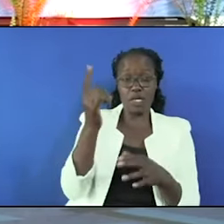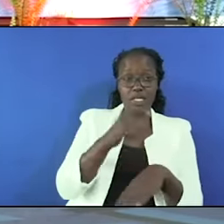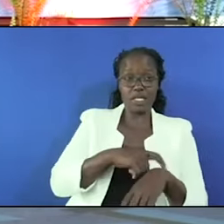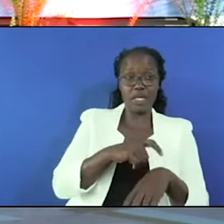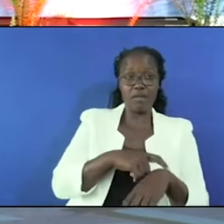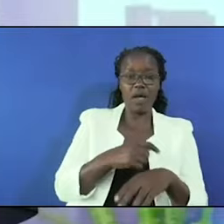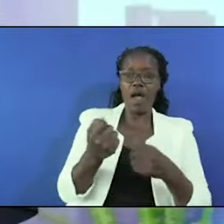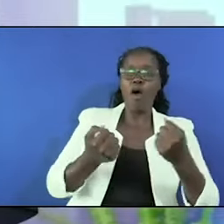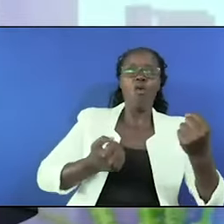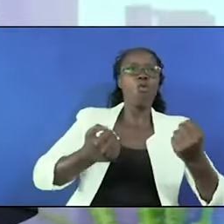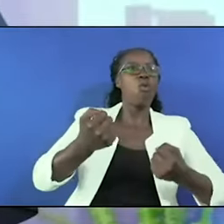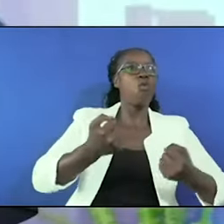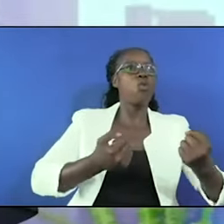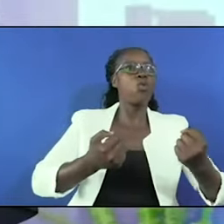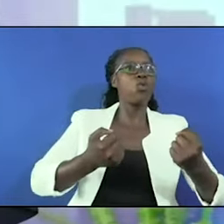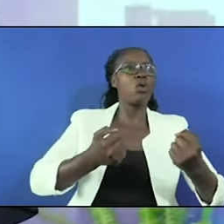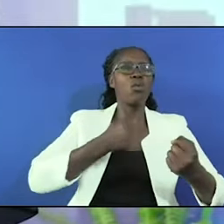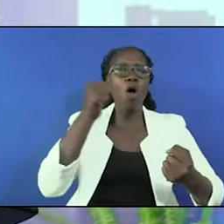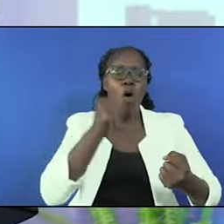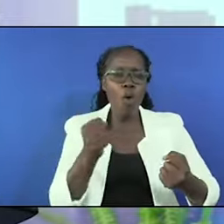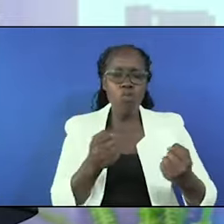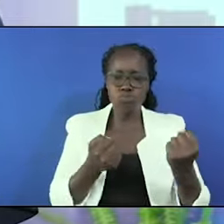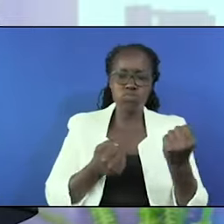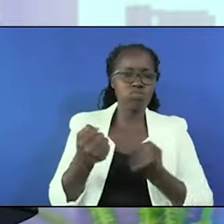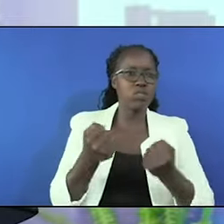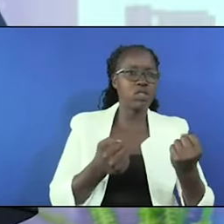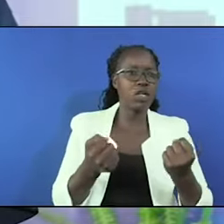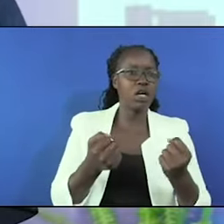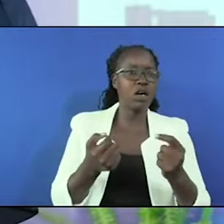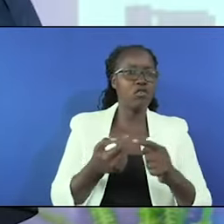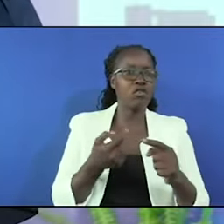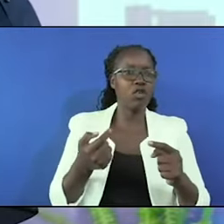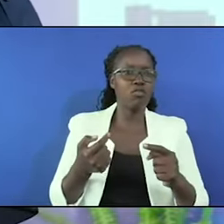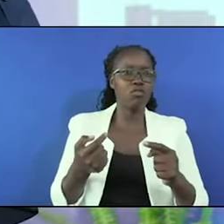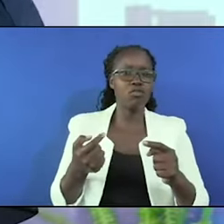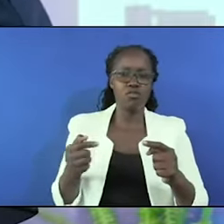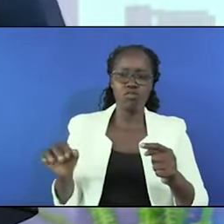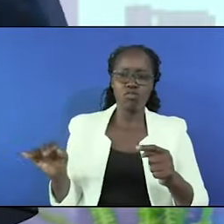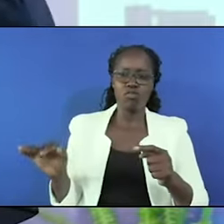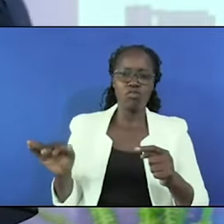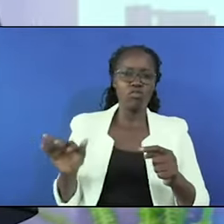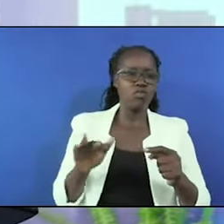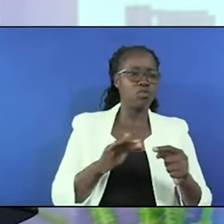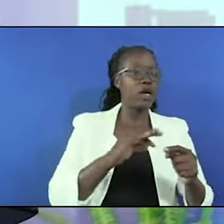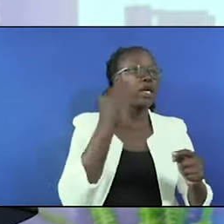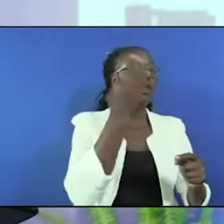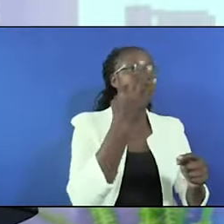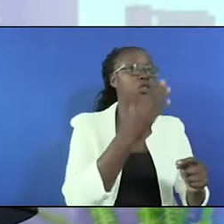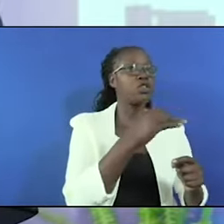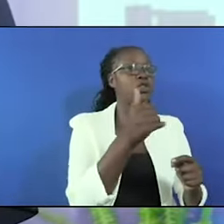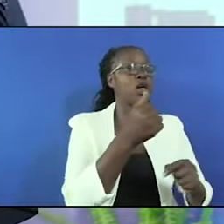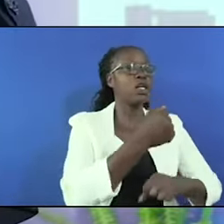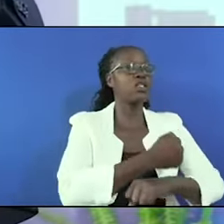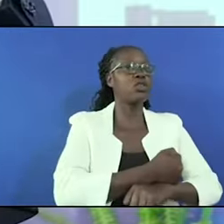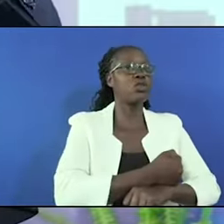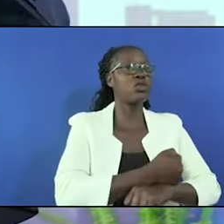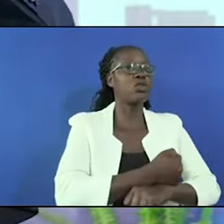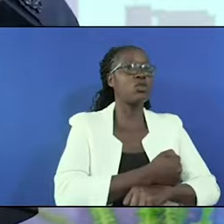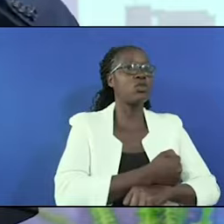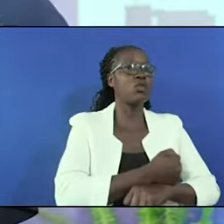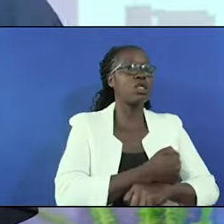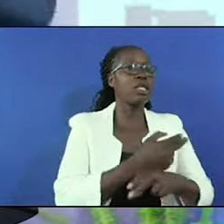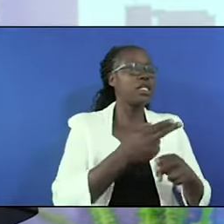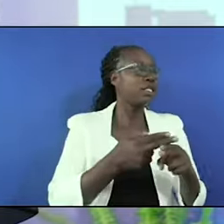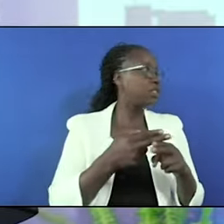I was driving my very old car from my place to go and minister to a school by the name of